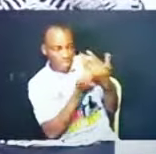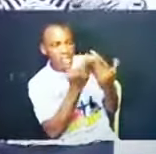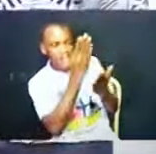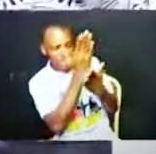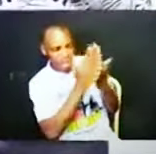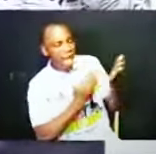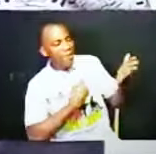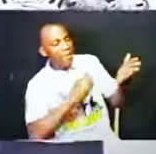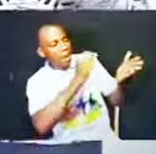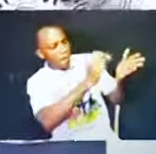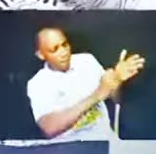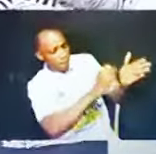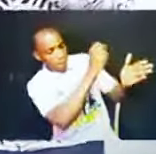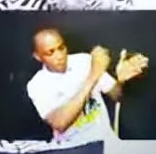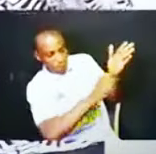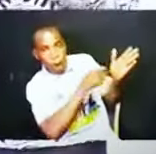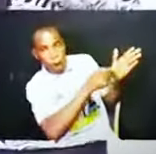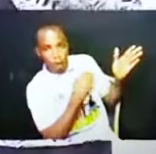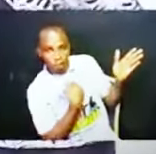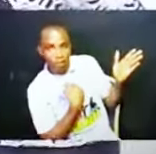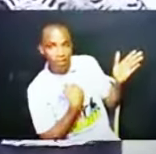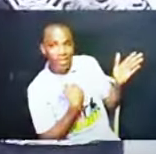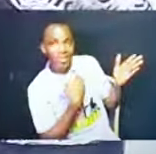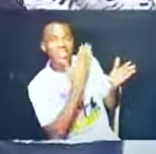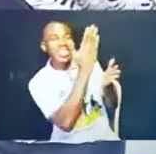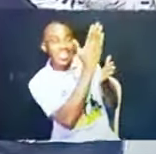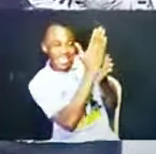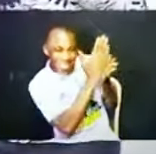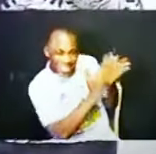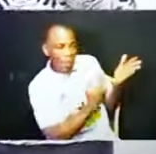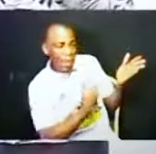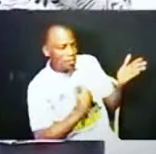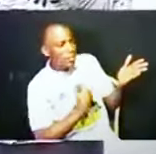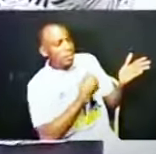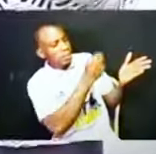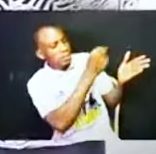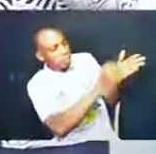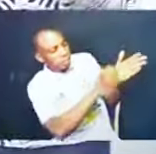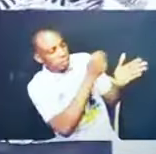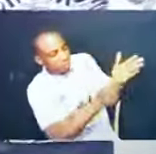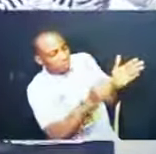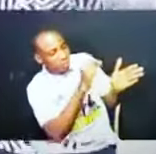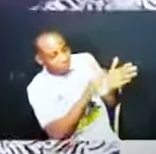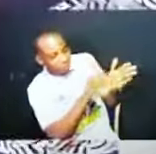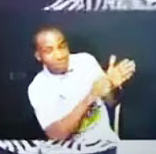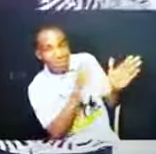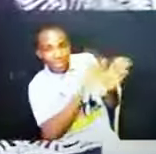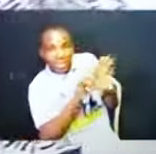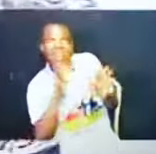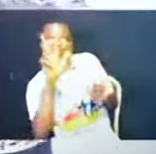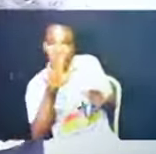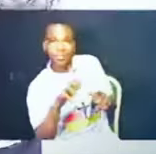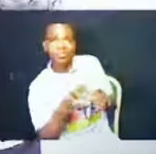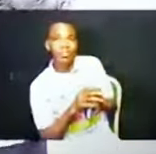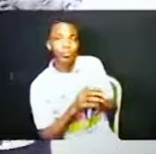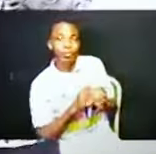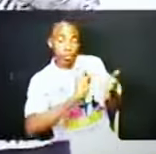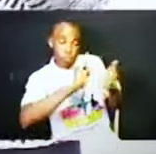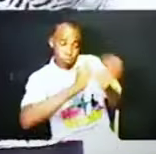need to be aware. I said that in since I am since I some of them had three asterisks. The bin so one since I am no bear me and some of them had